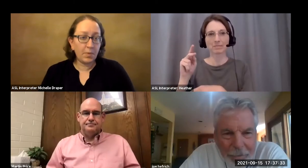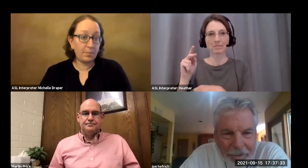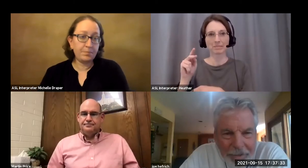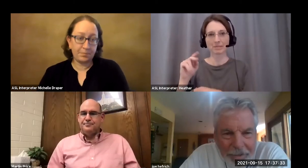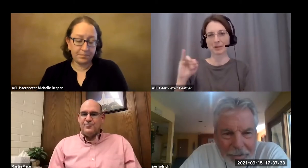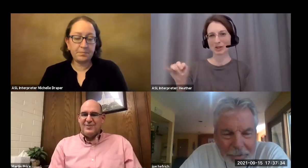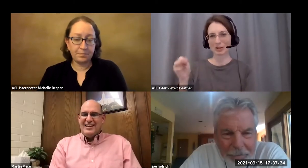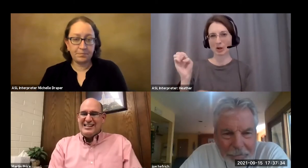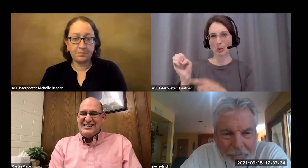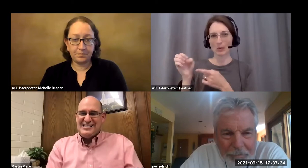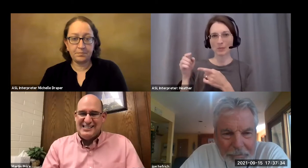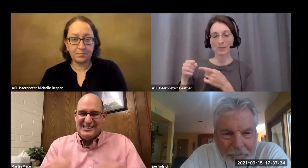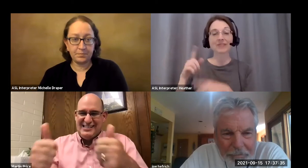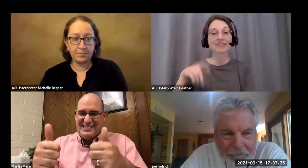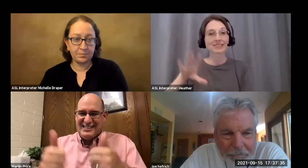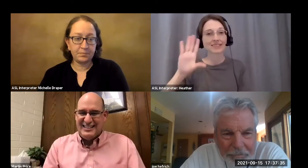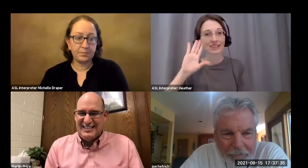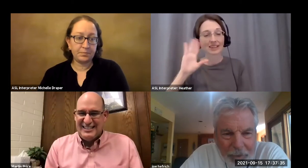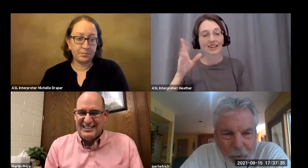I'm a